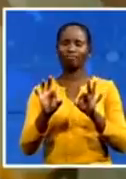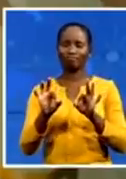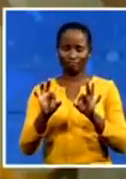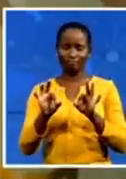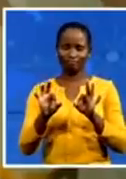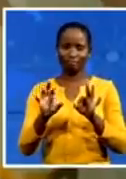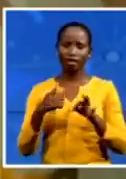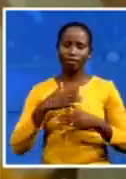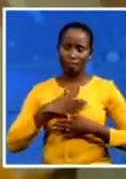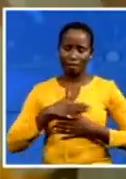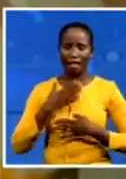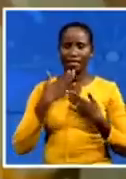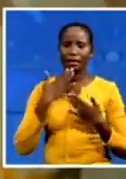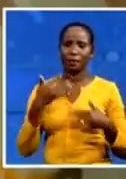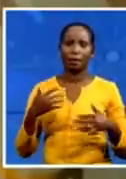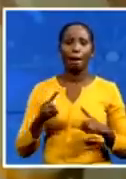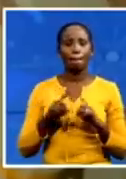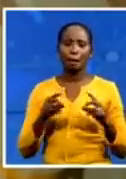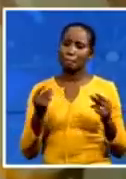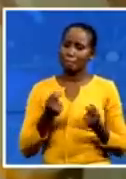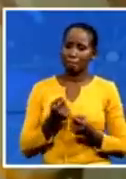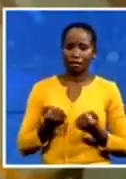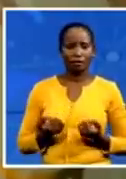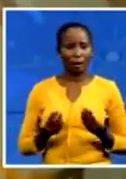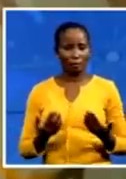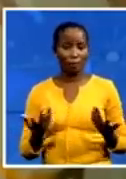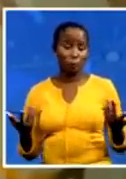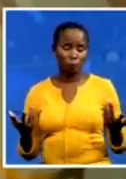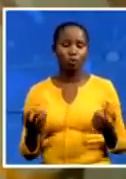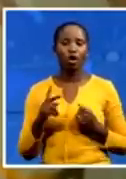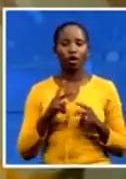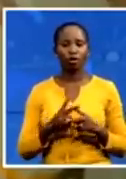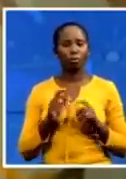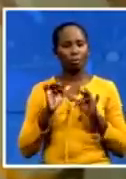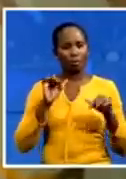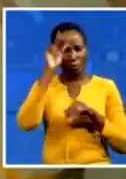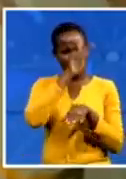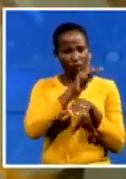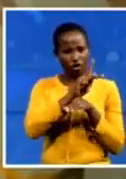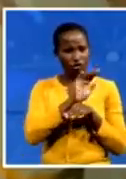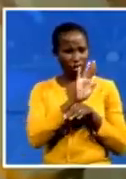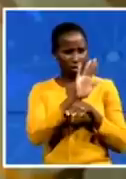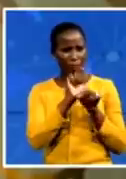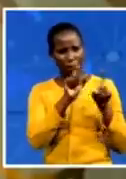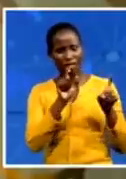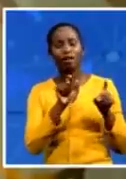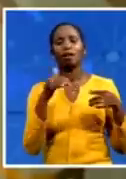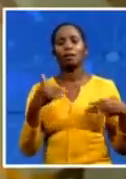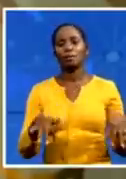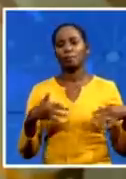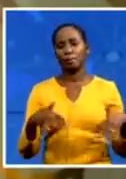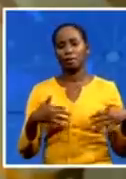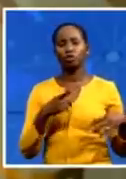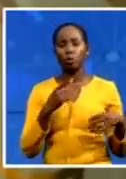country. And then I'm also grateful to people in your profession. I think that you guys do a lot of good work, and the work of the media can't